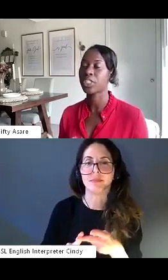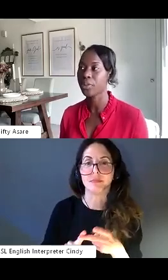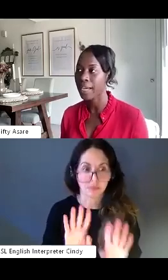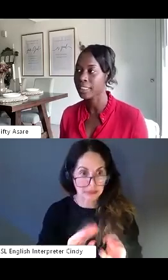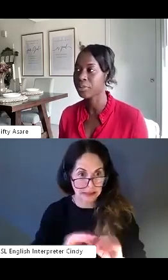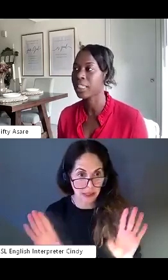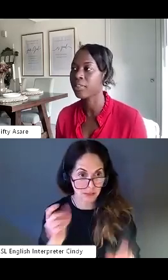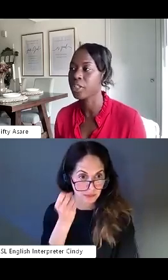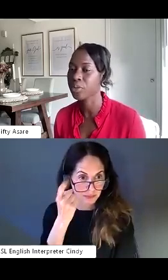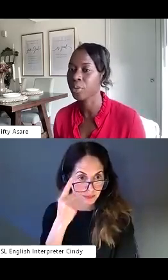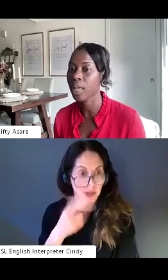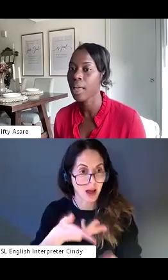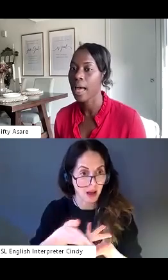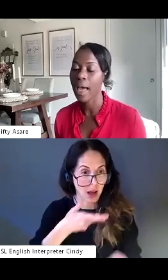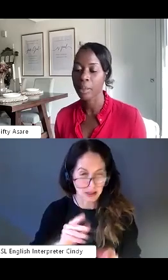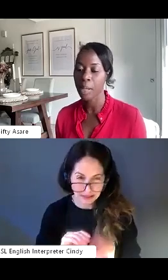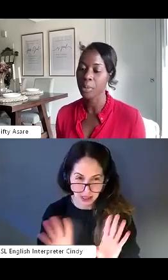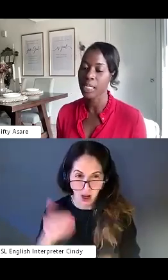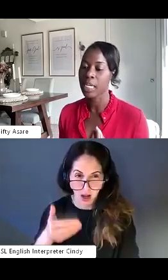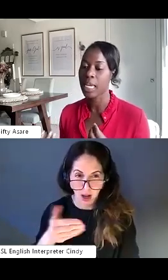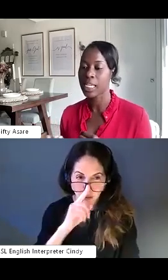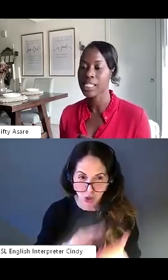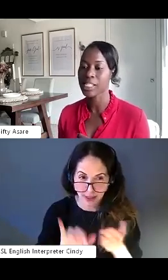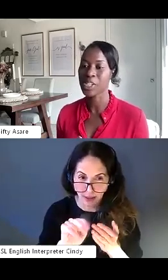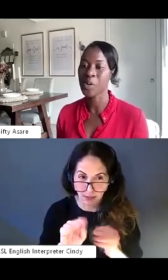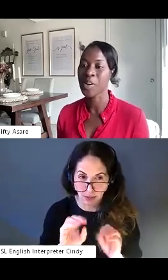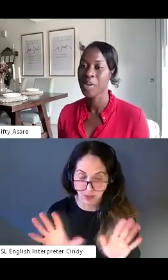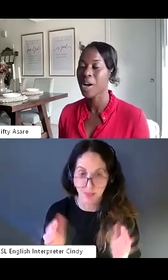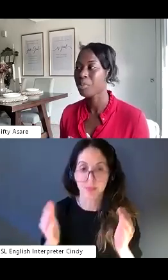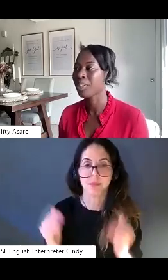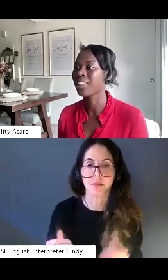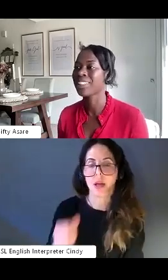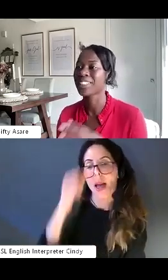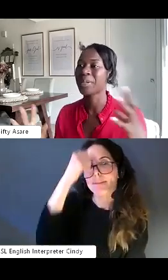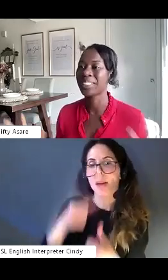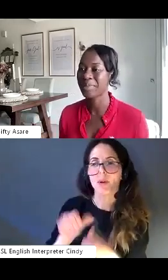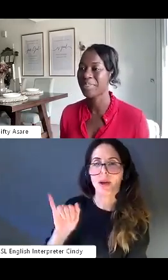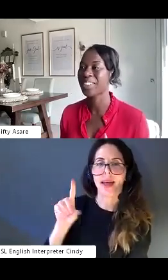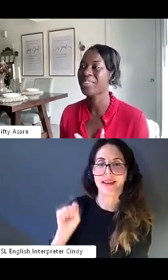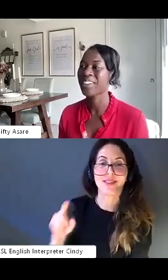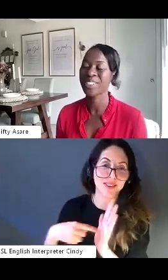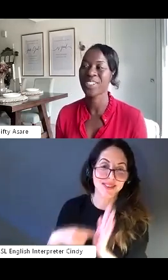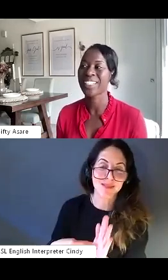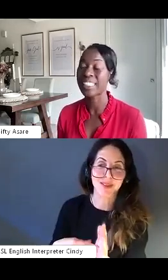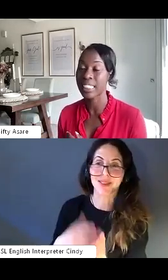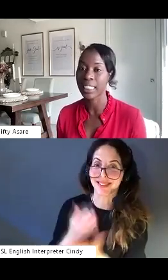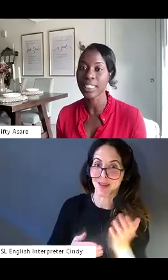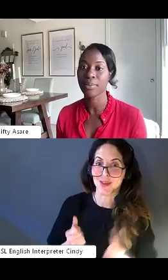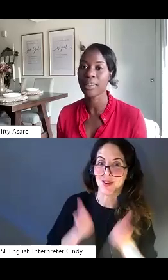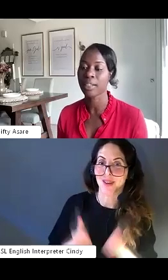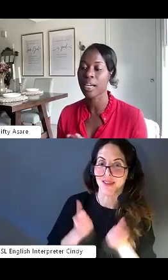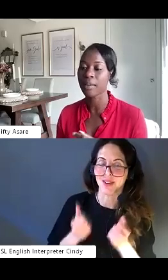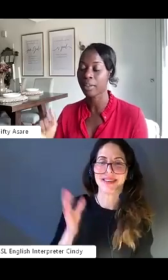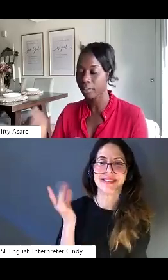one is interacting with the individual, having memory aids. And so popular, at least among some of our survivors, are